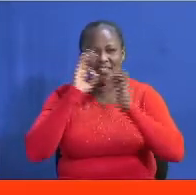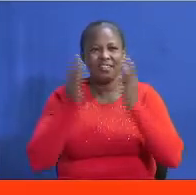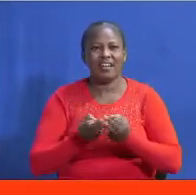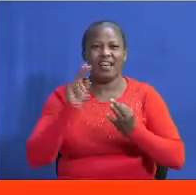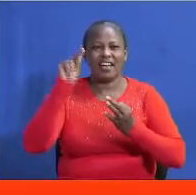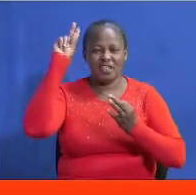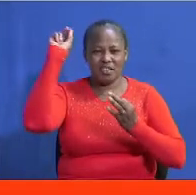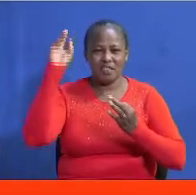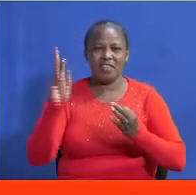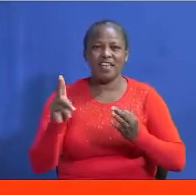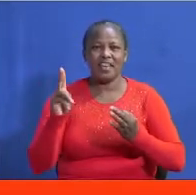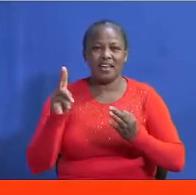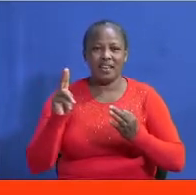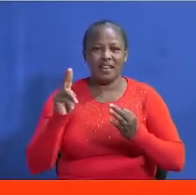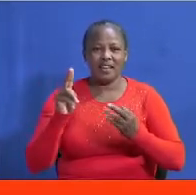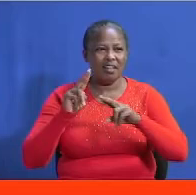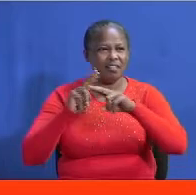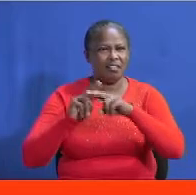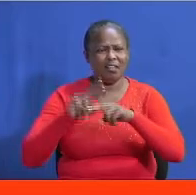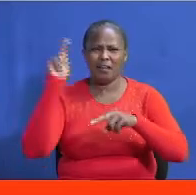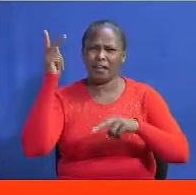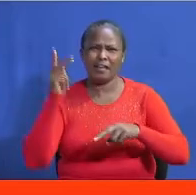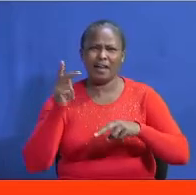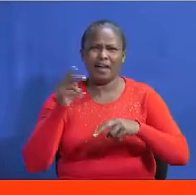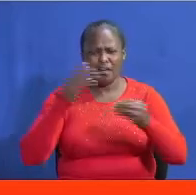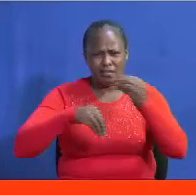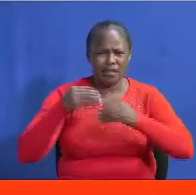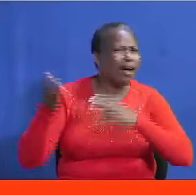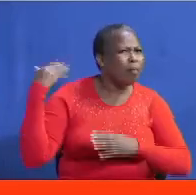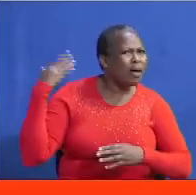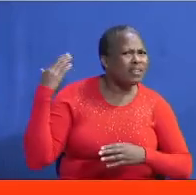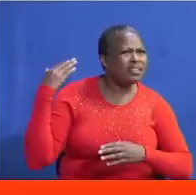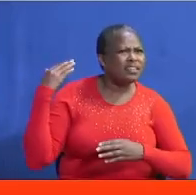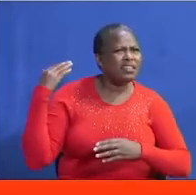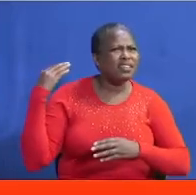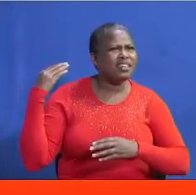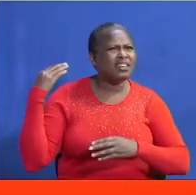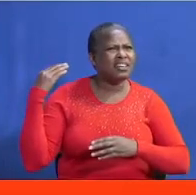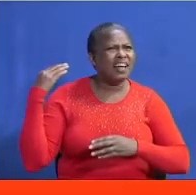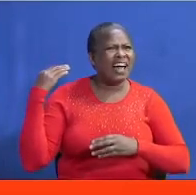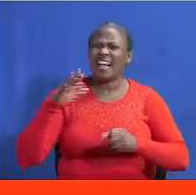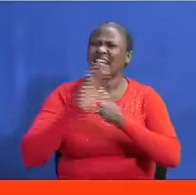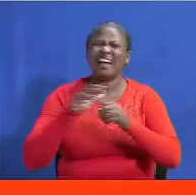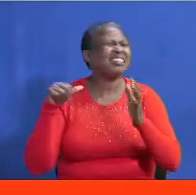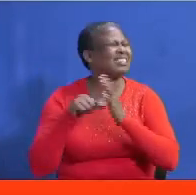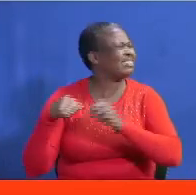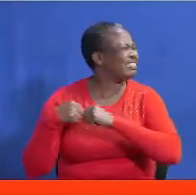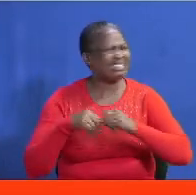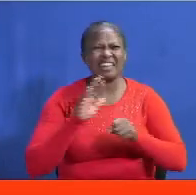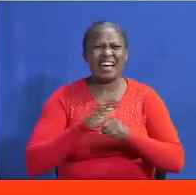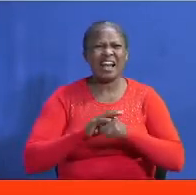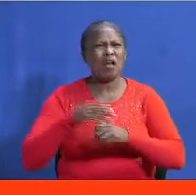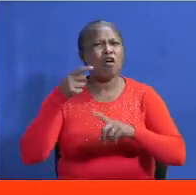and on Twitter, KUTV underscore Kenya. Now, elections in the past has been faced with a myriad of challenges.